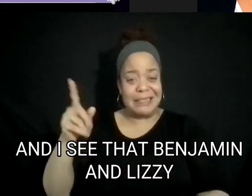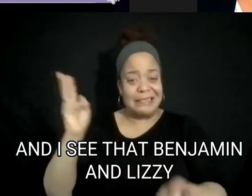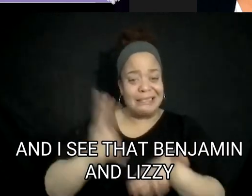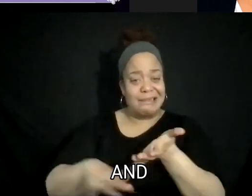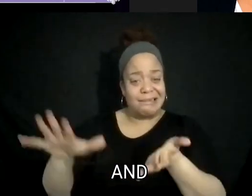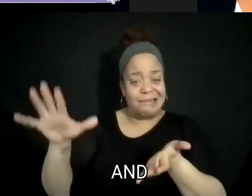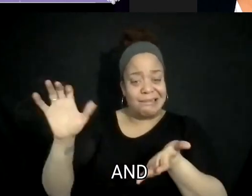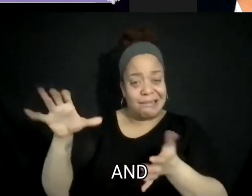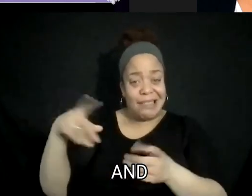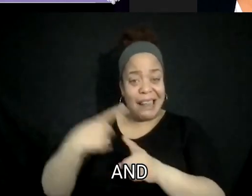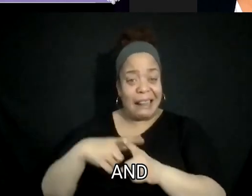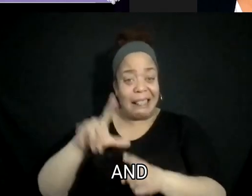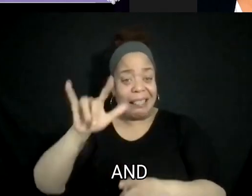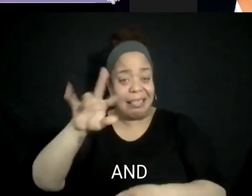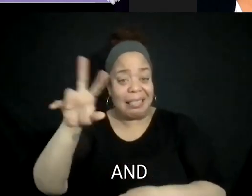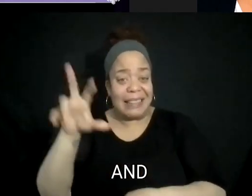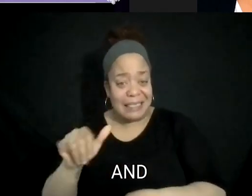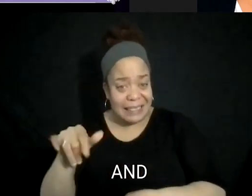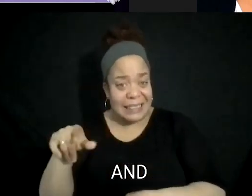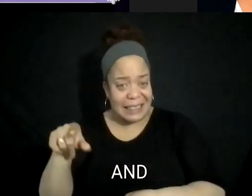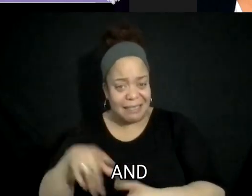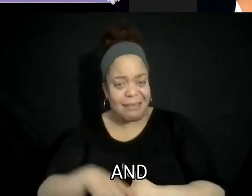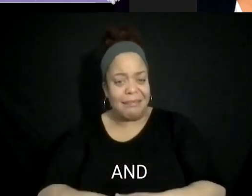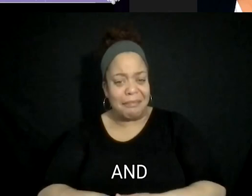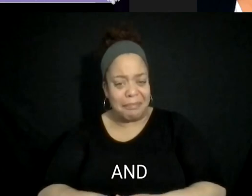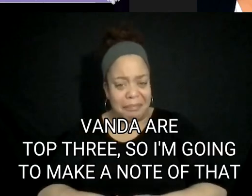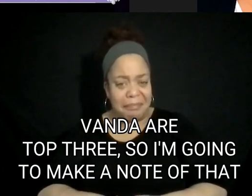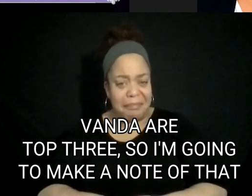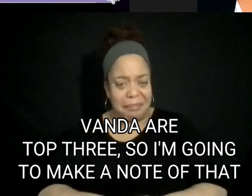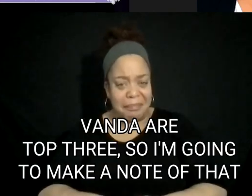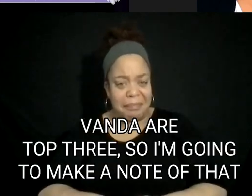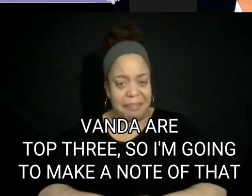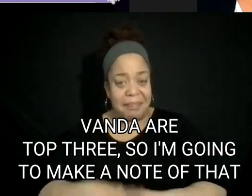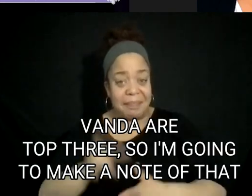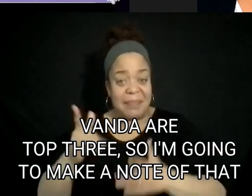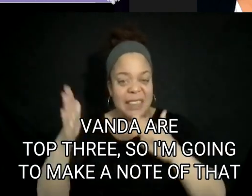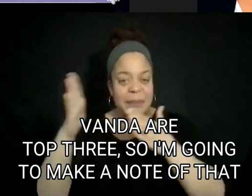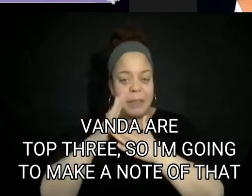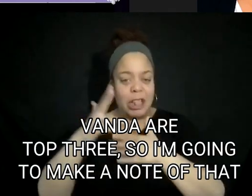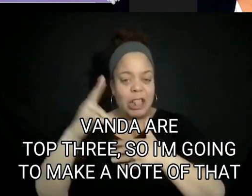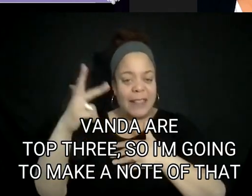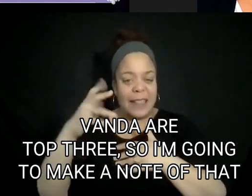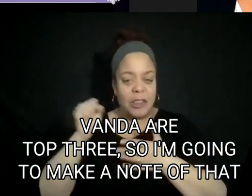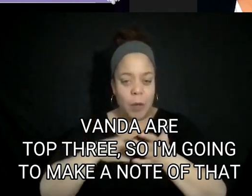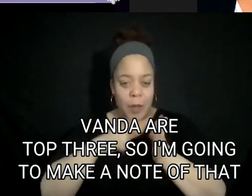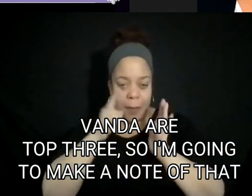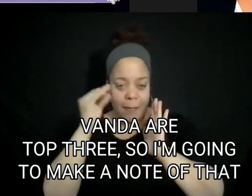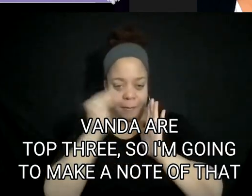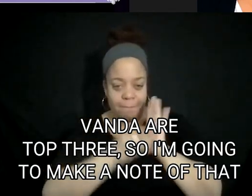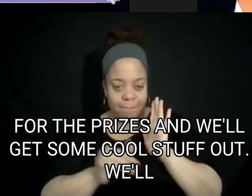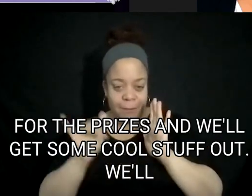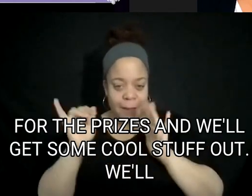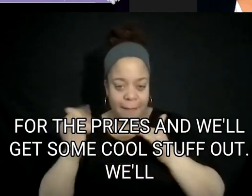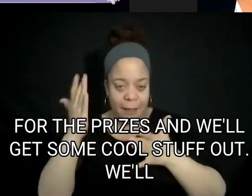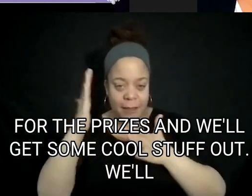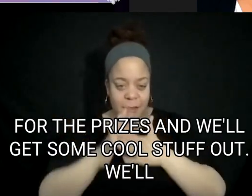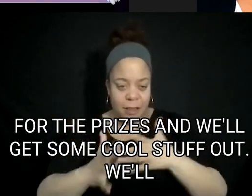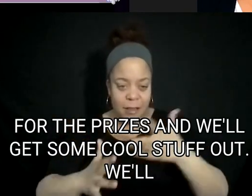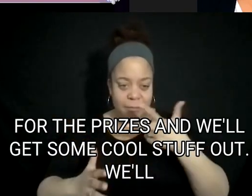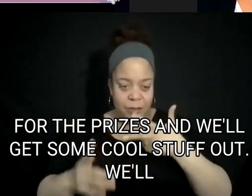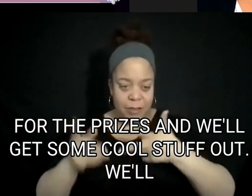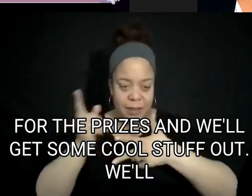for the prizes, and we'll get some cool stuff out. We'll follow up to get some information to see if we can get some cool stuff out to